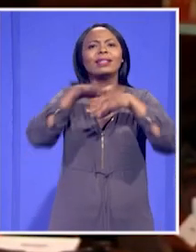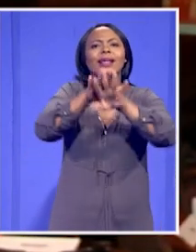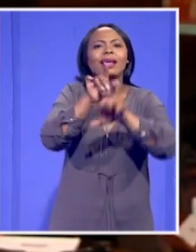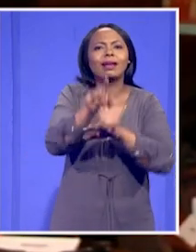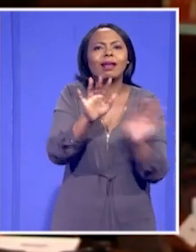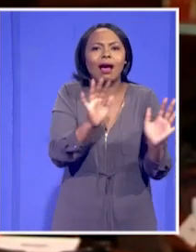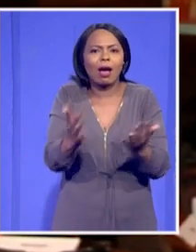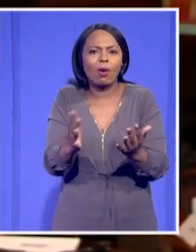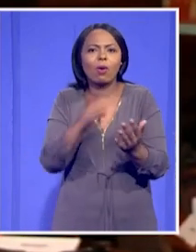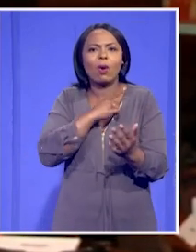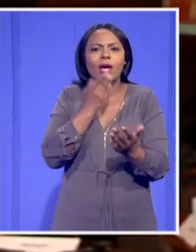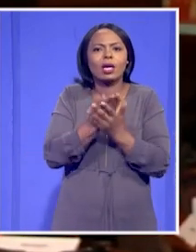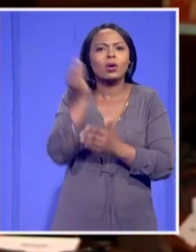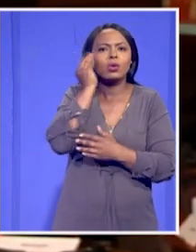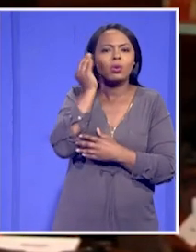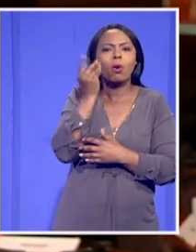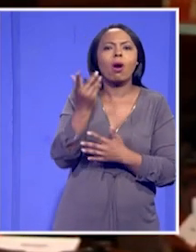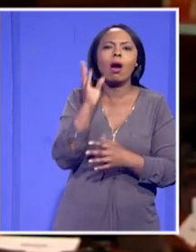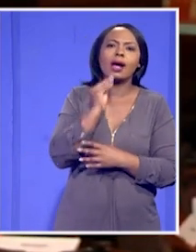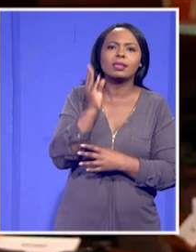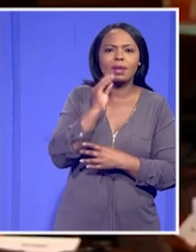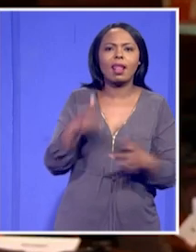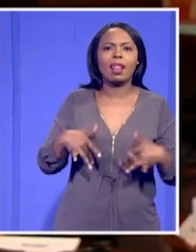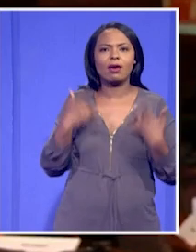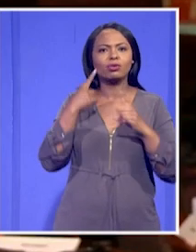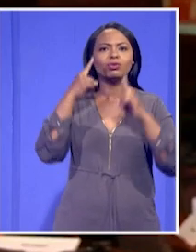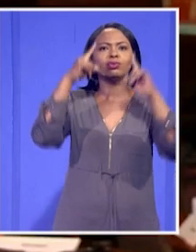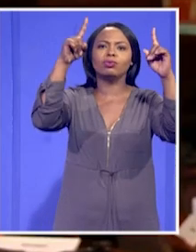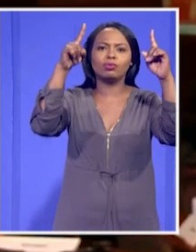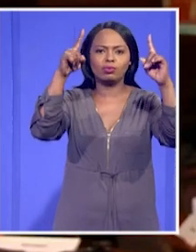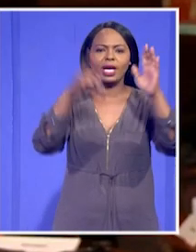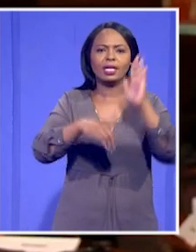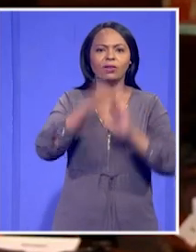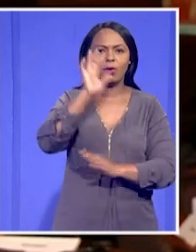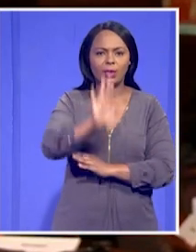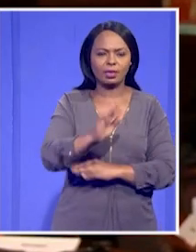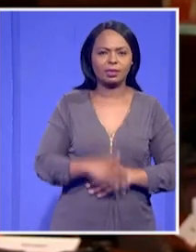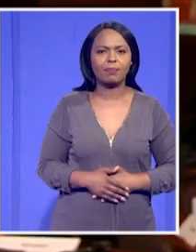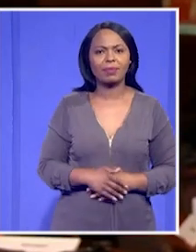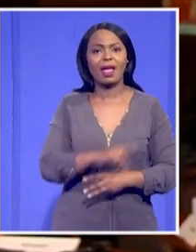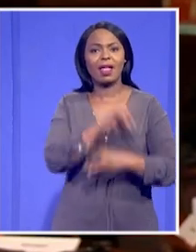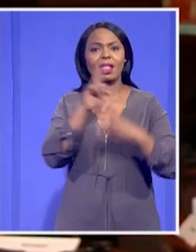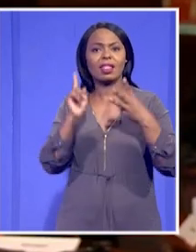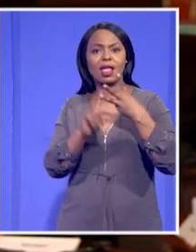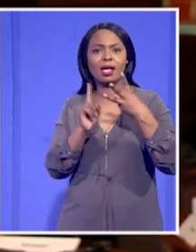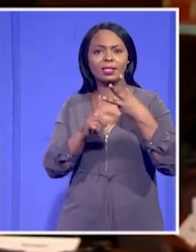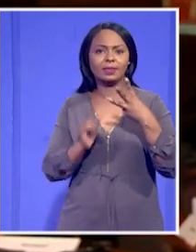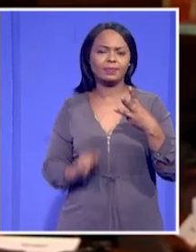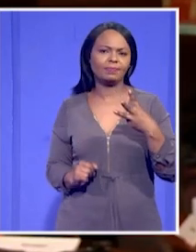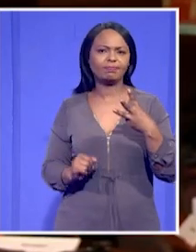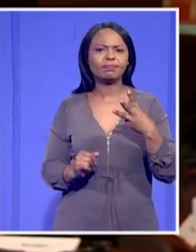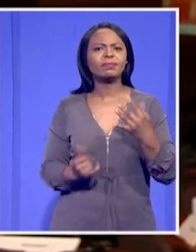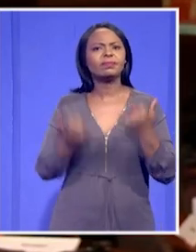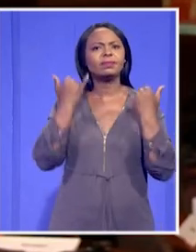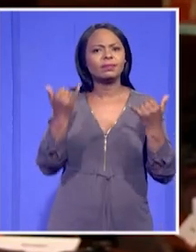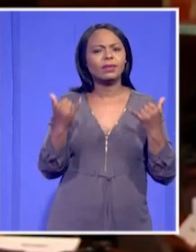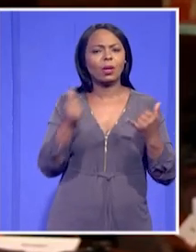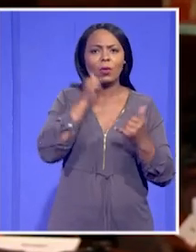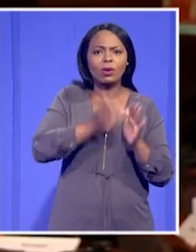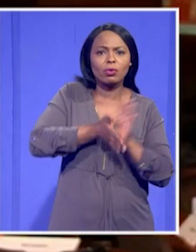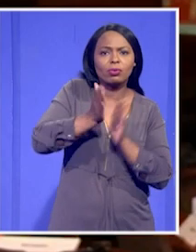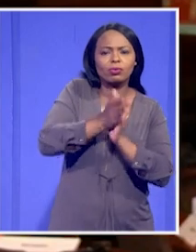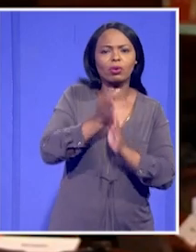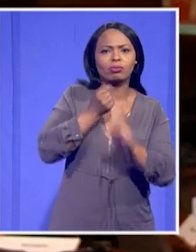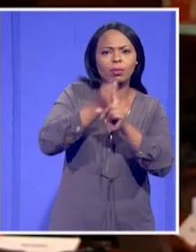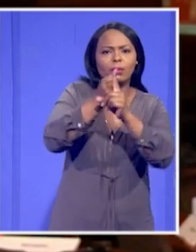experiences your drive to sustainable development? But thirdly, how do you, as you're moving forward,